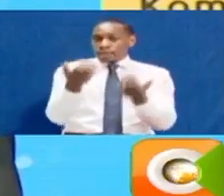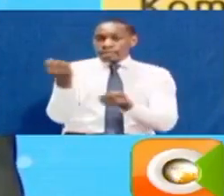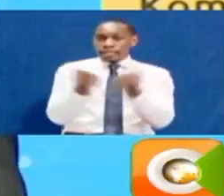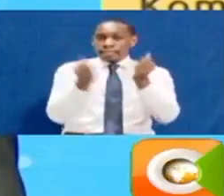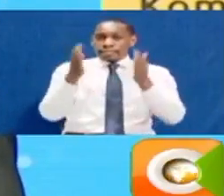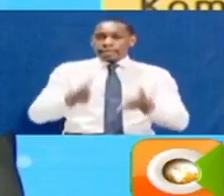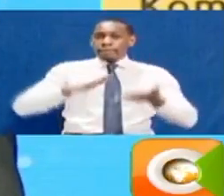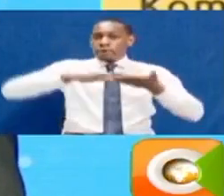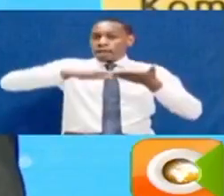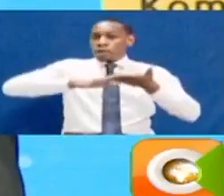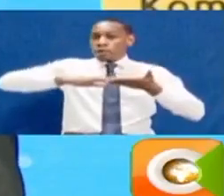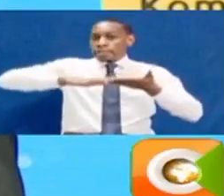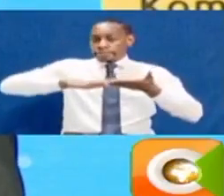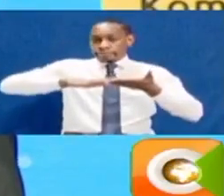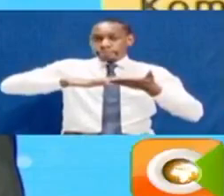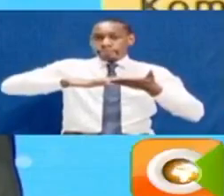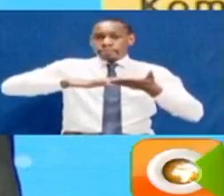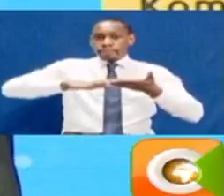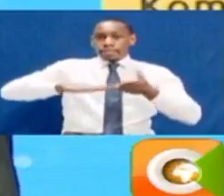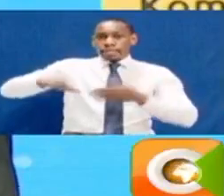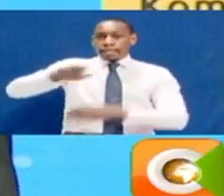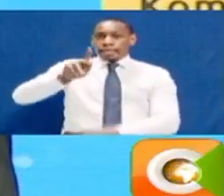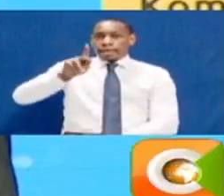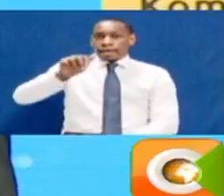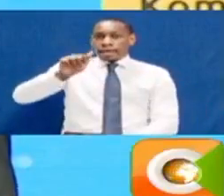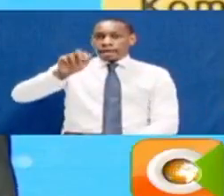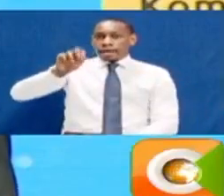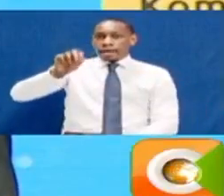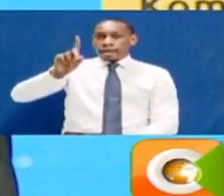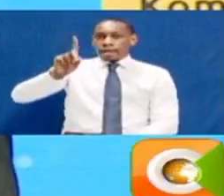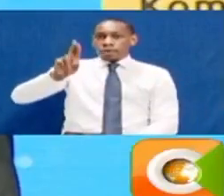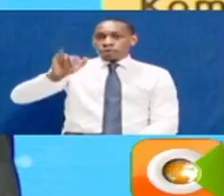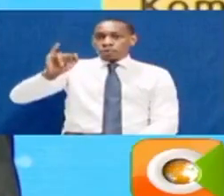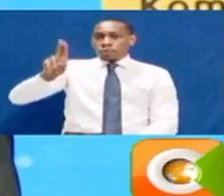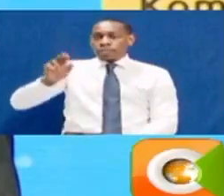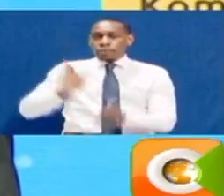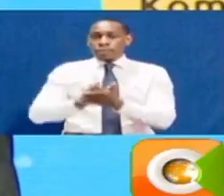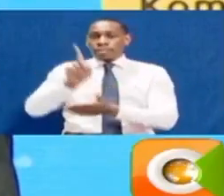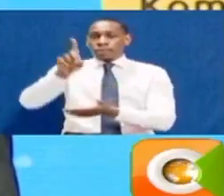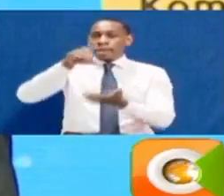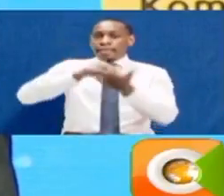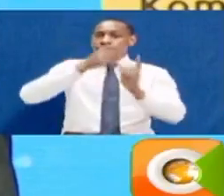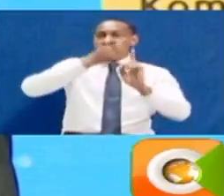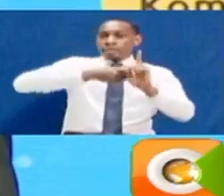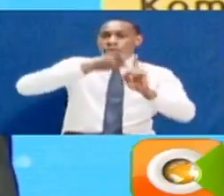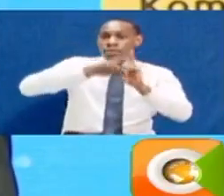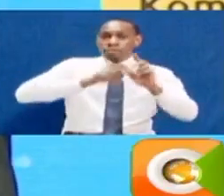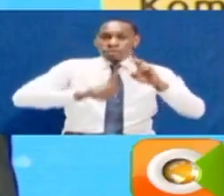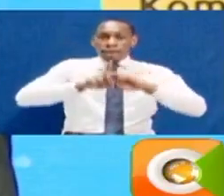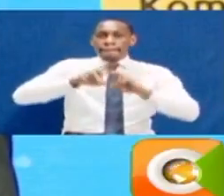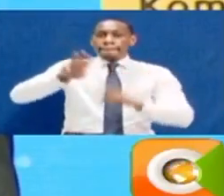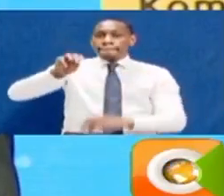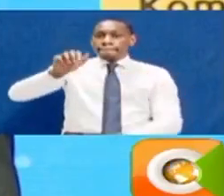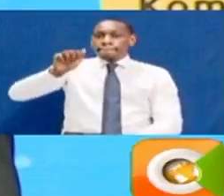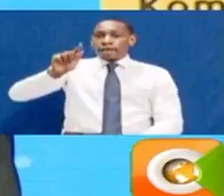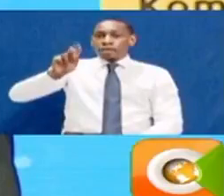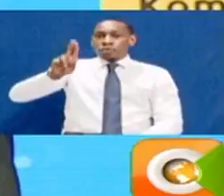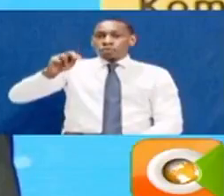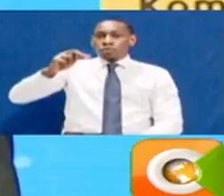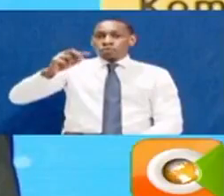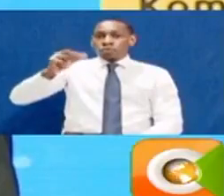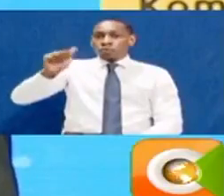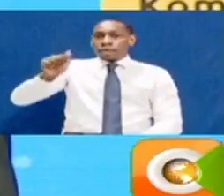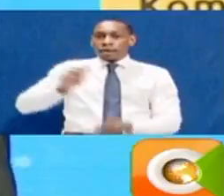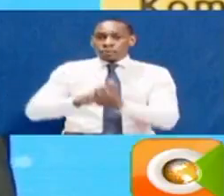drivers from Kandui, while the 1 case in Kwale is from Matuga, and the case in